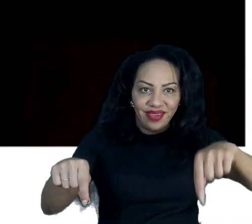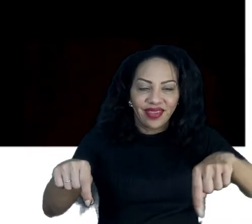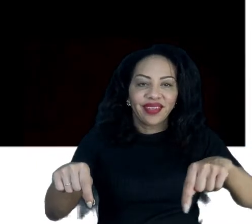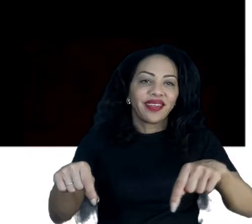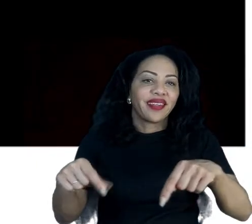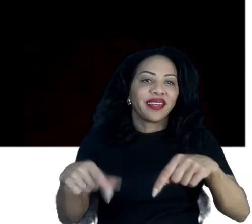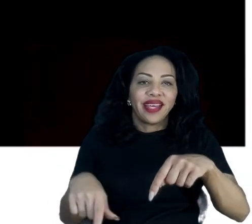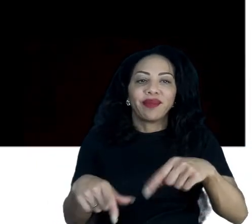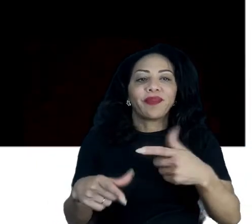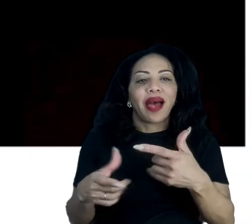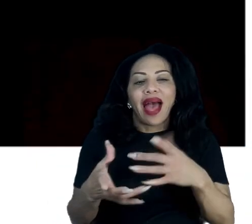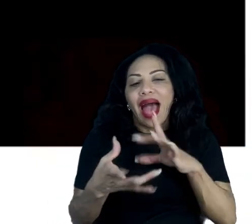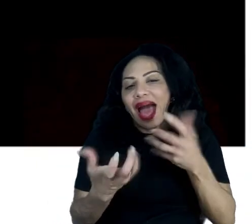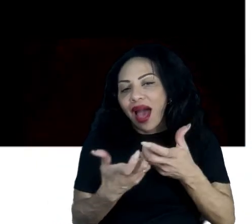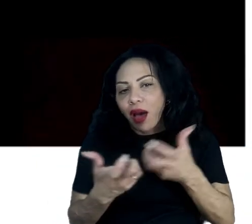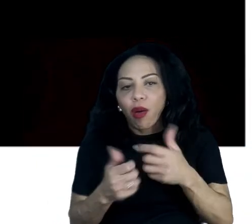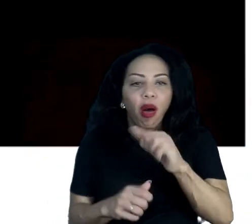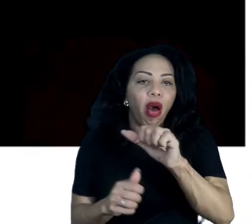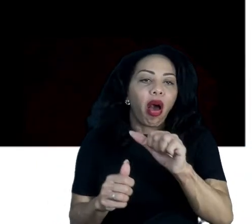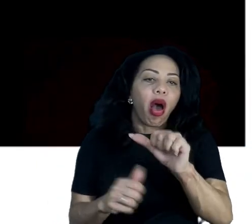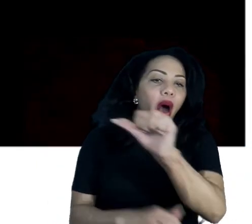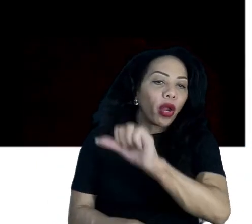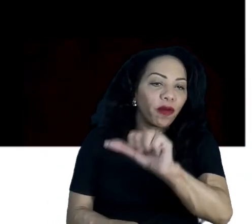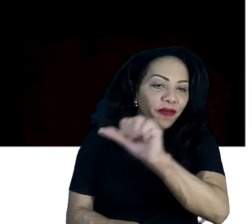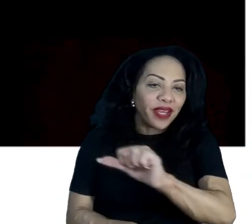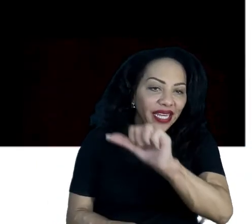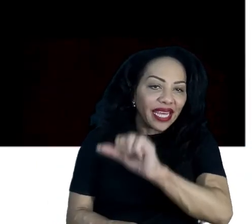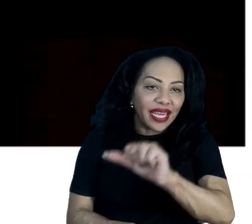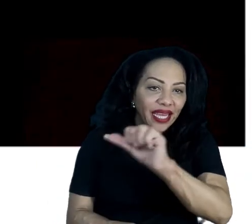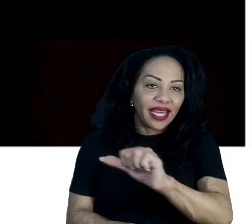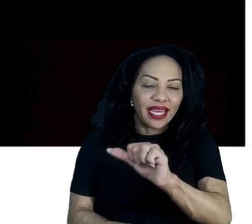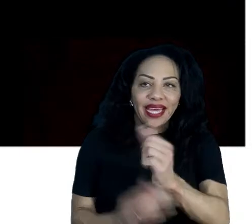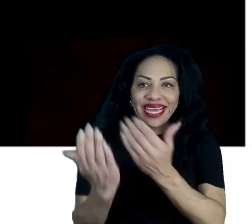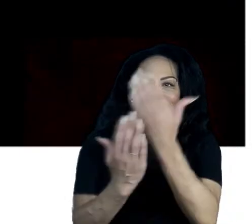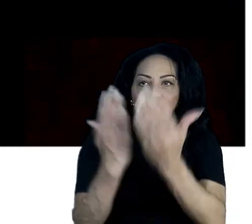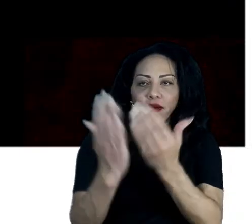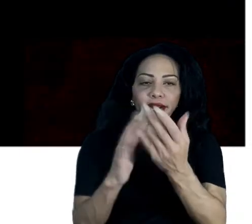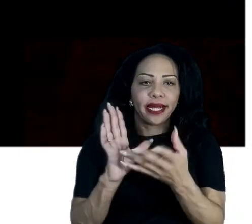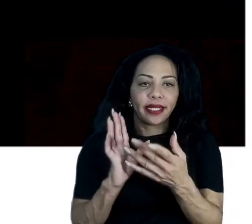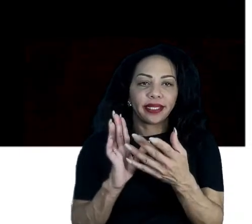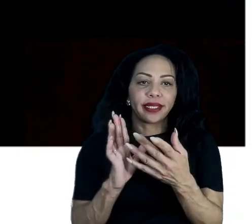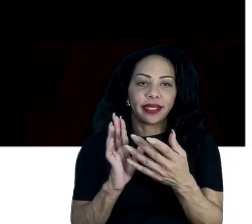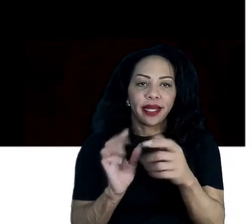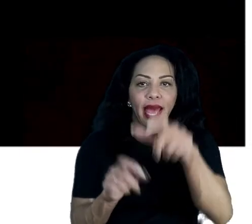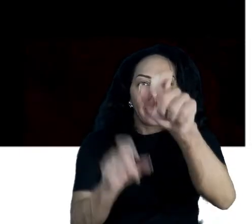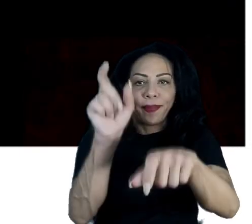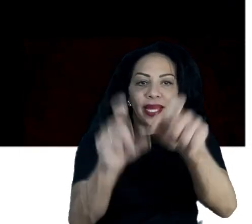audiences and organised their work, so before the internet. And on the wall, I had